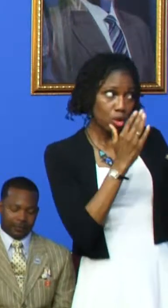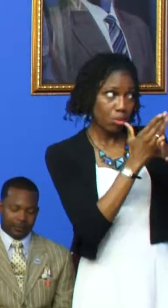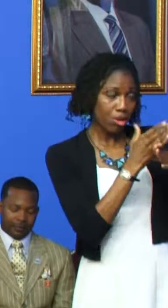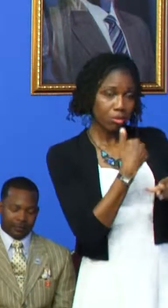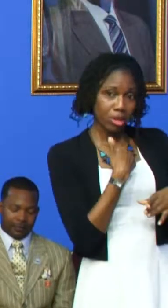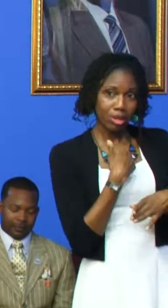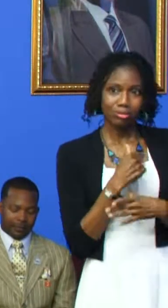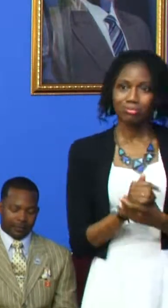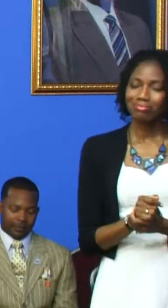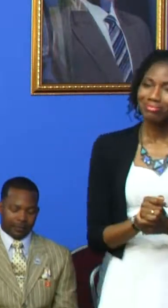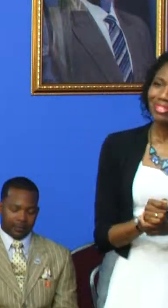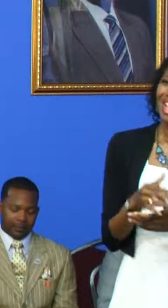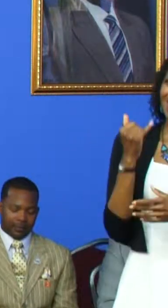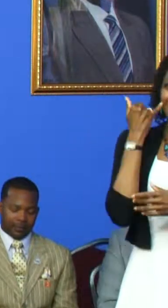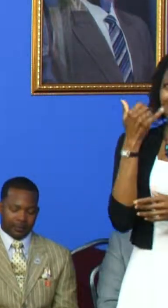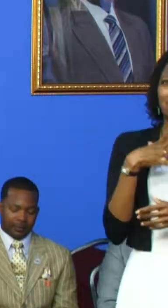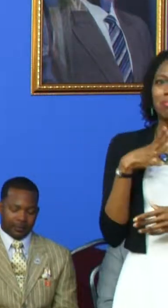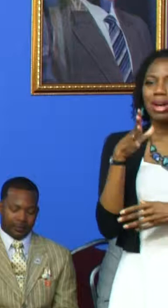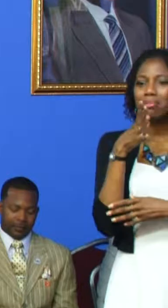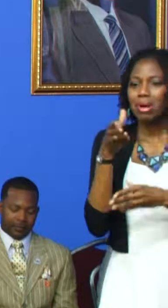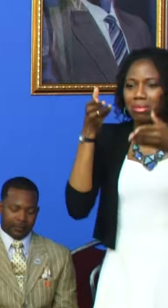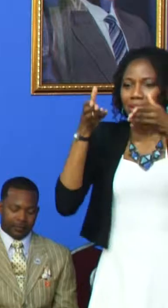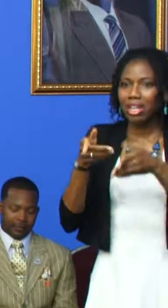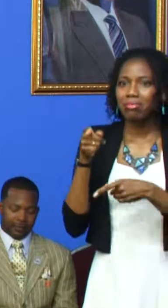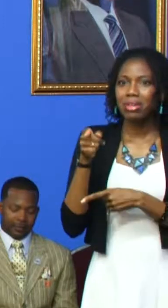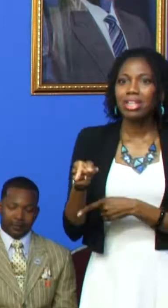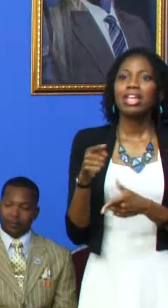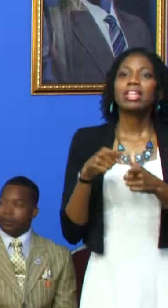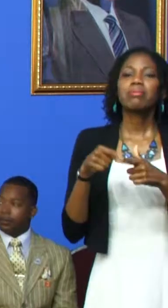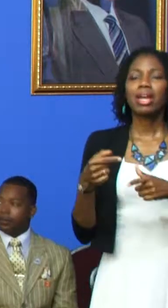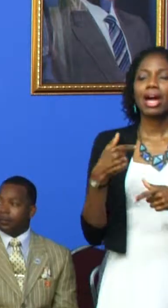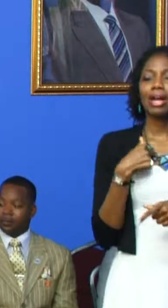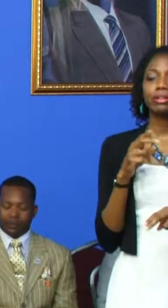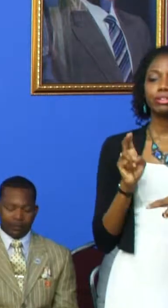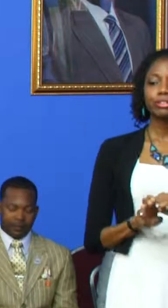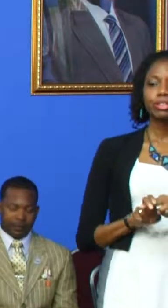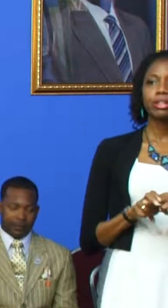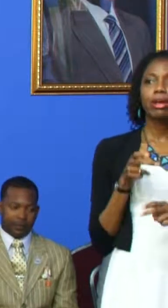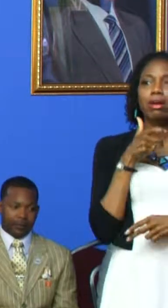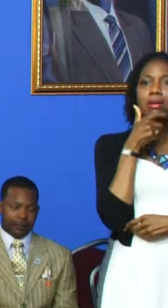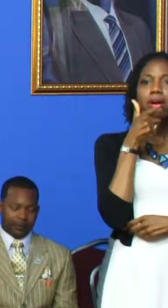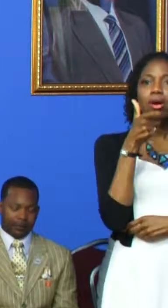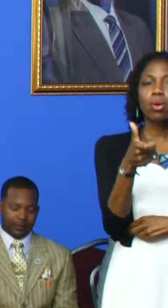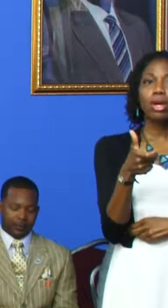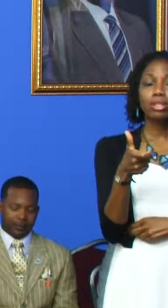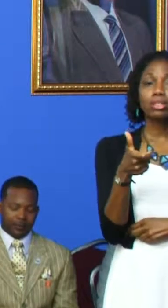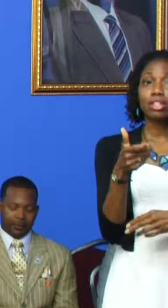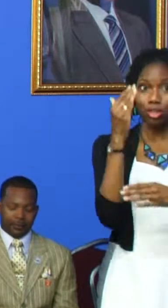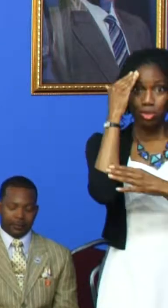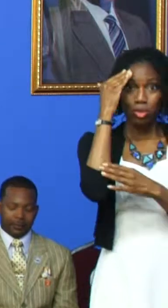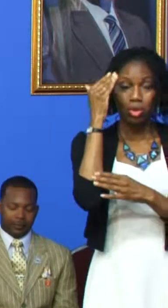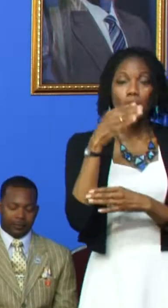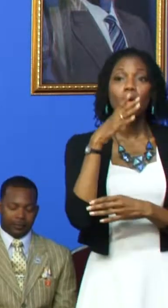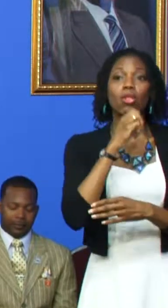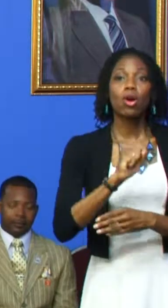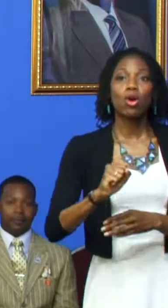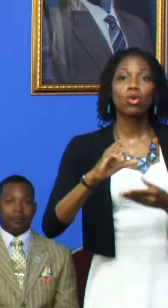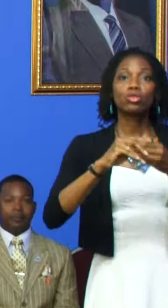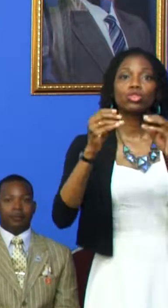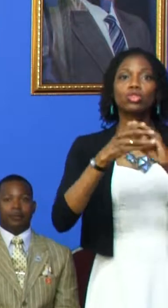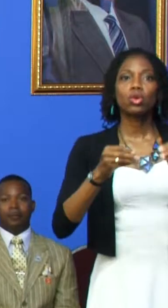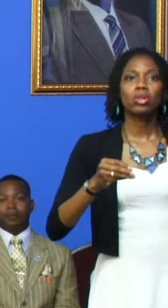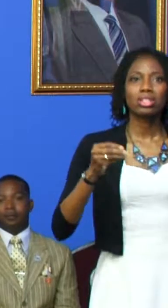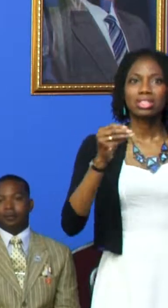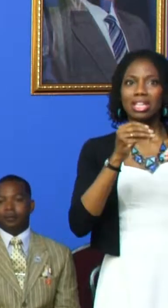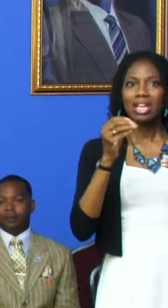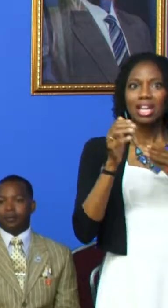And if my mama left me with her, I had to watch. I'm talking about the old stories. Guiding light, search for